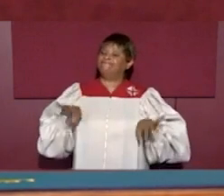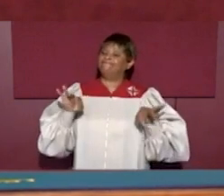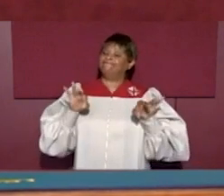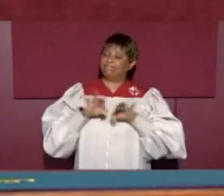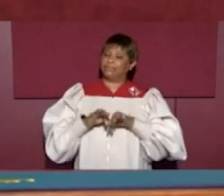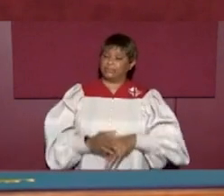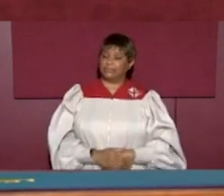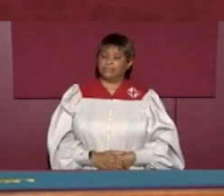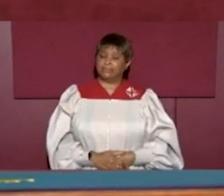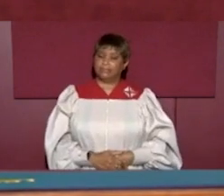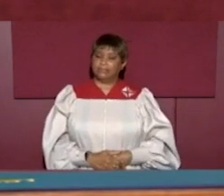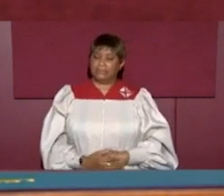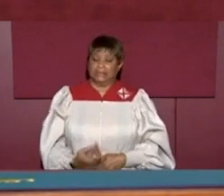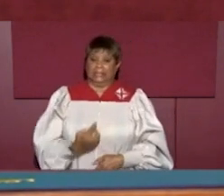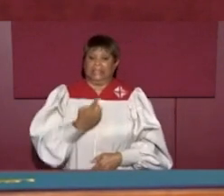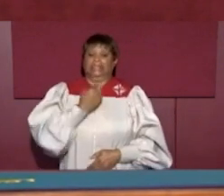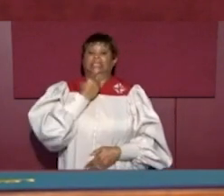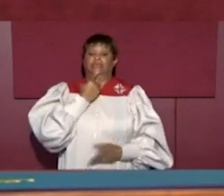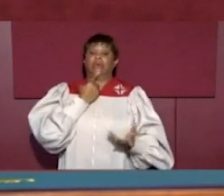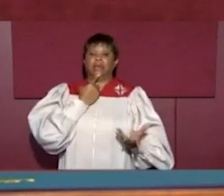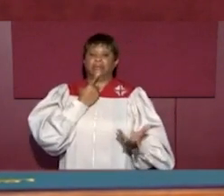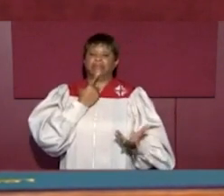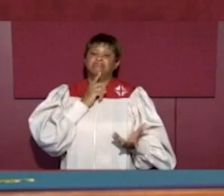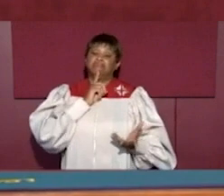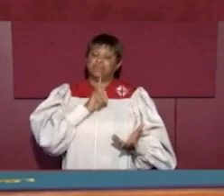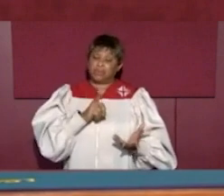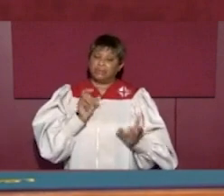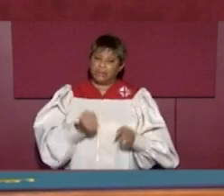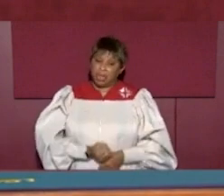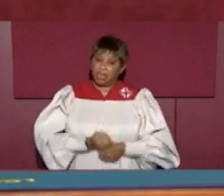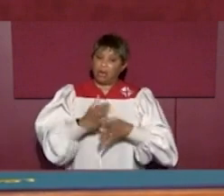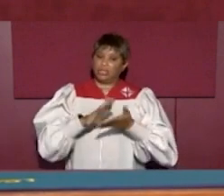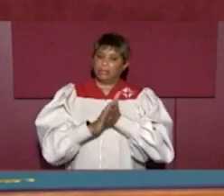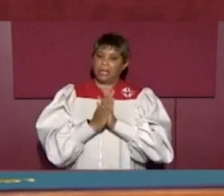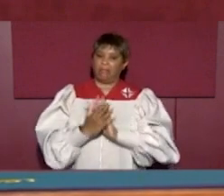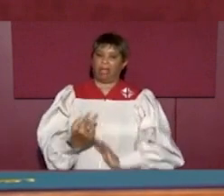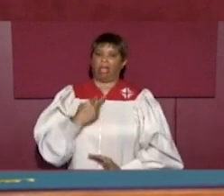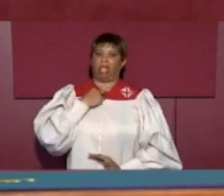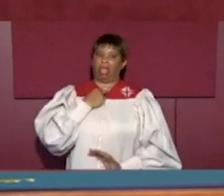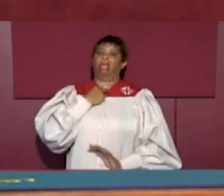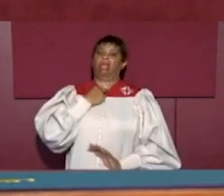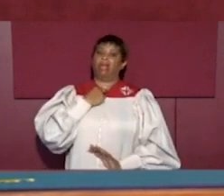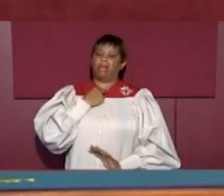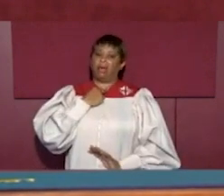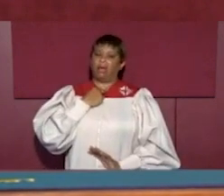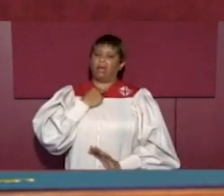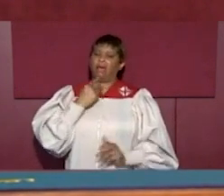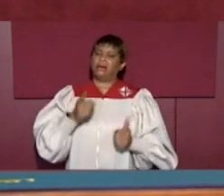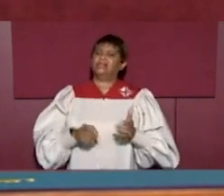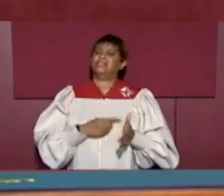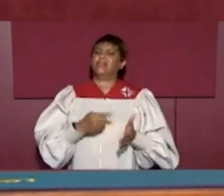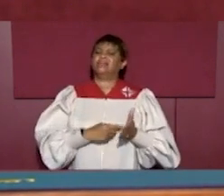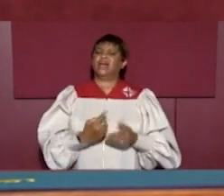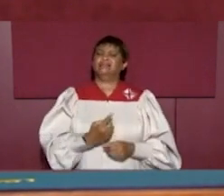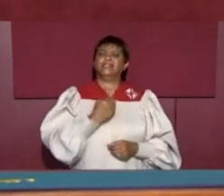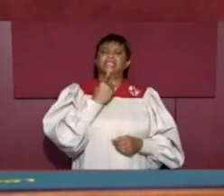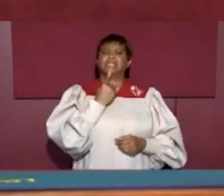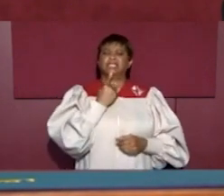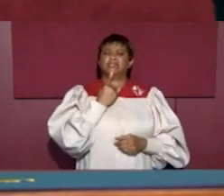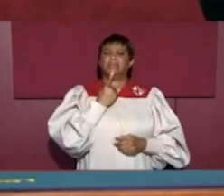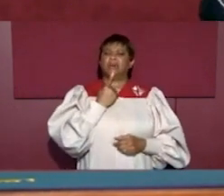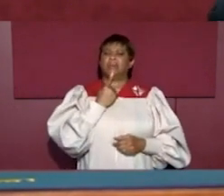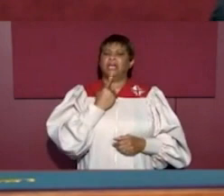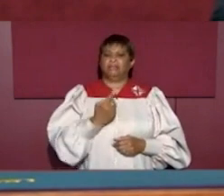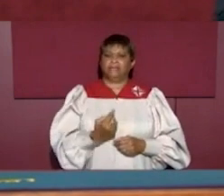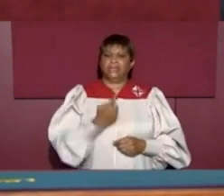essential. And disappointment can definitely cause you to get stuck. You know, because sometimes disappointments can start to pile